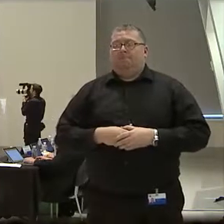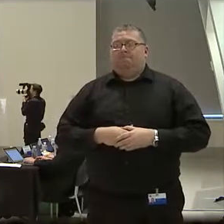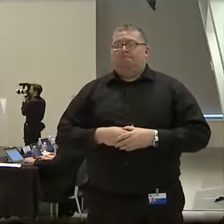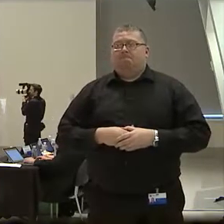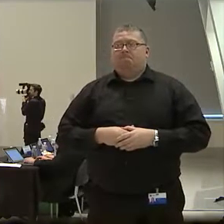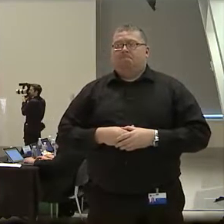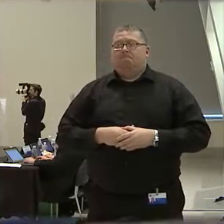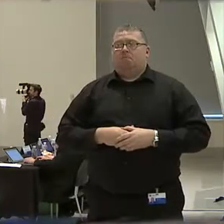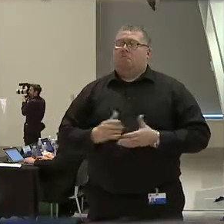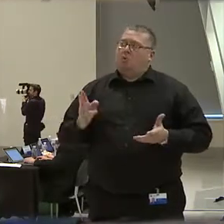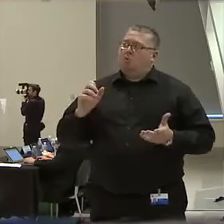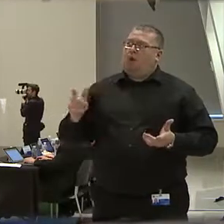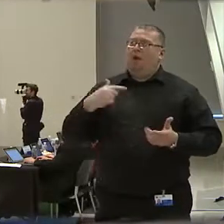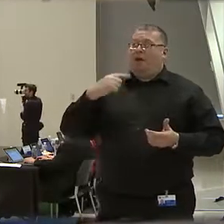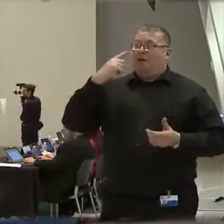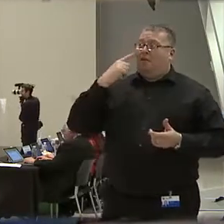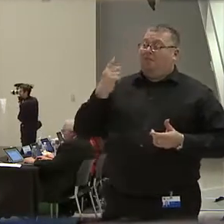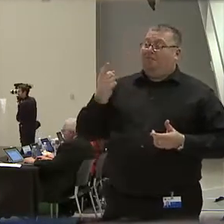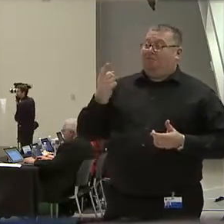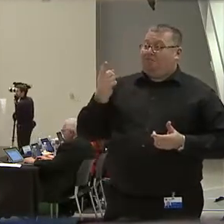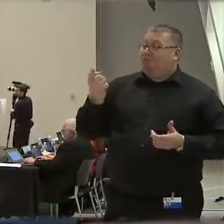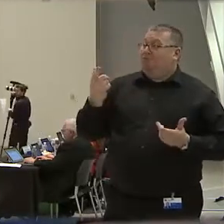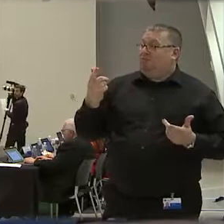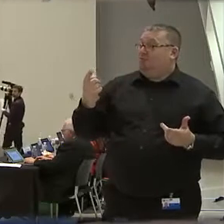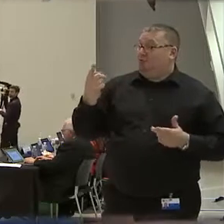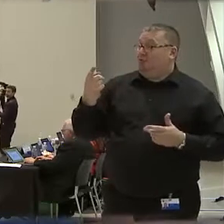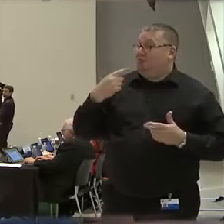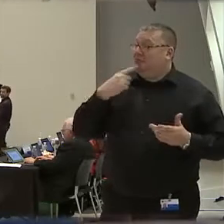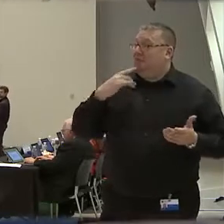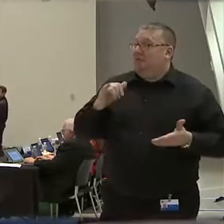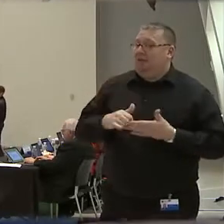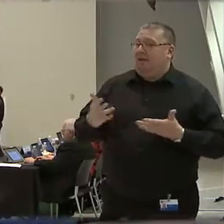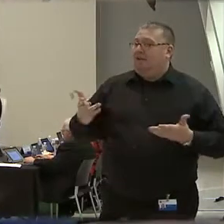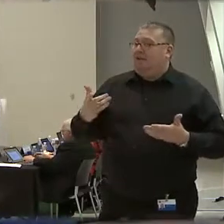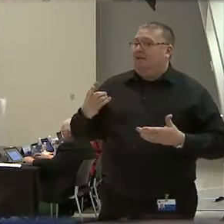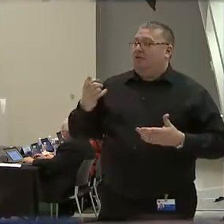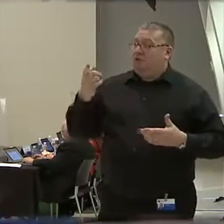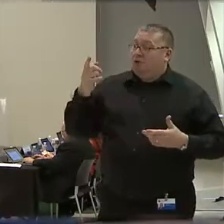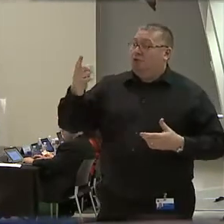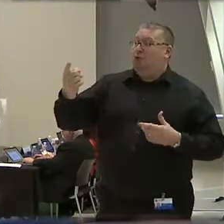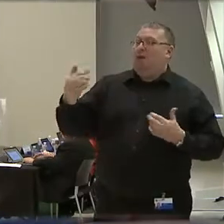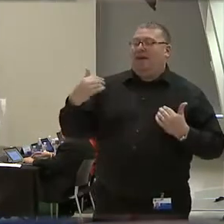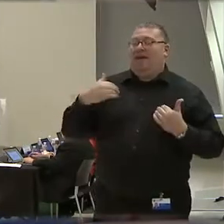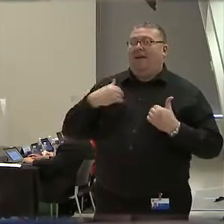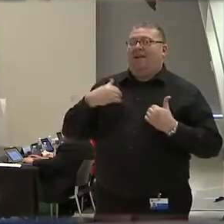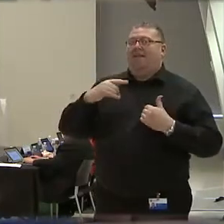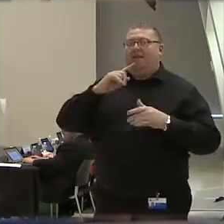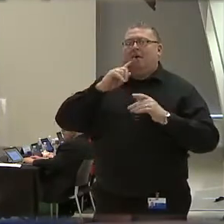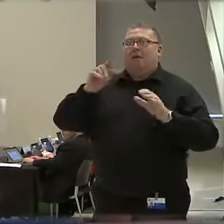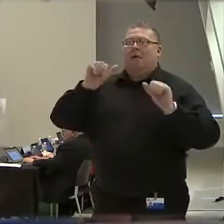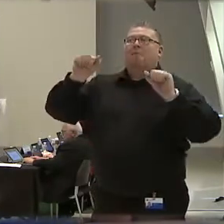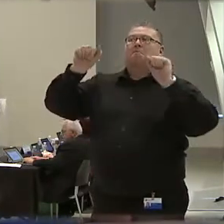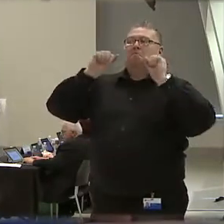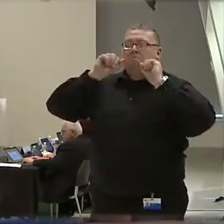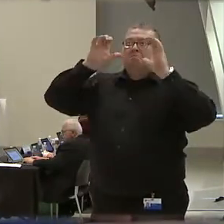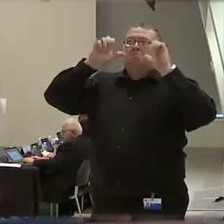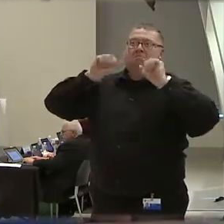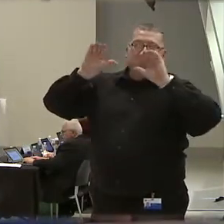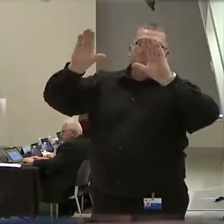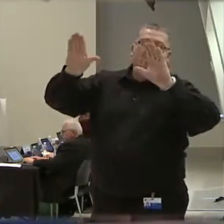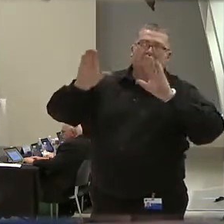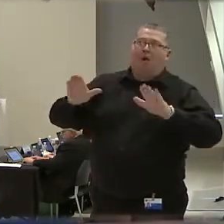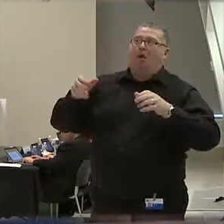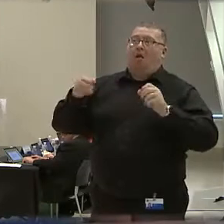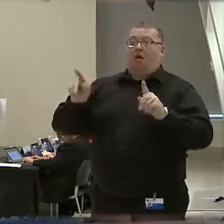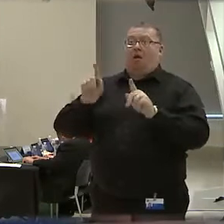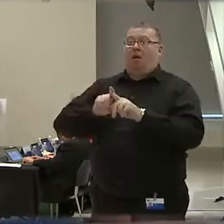Well, I think you're sitting there. You know, I mean, I think you have an amazing opportunity as